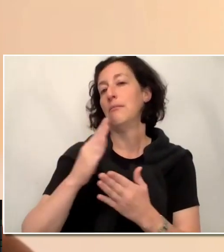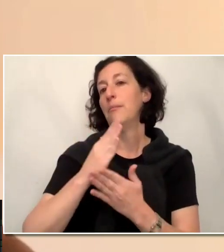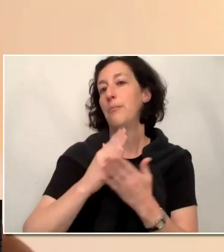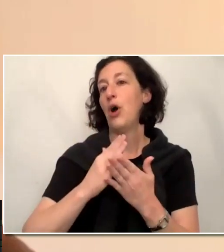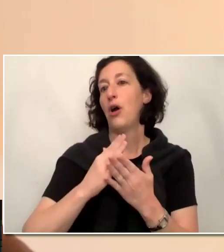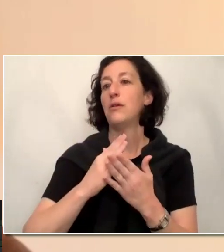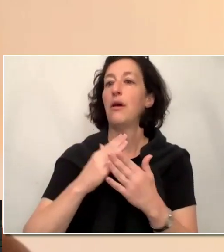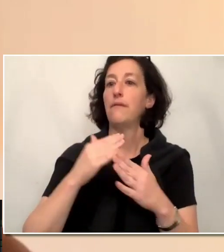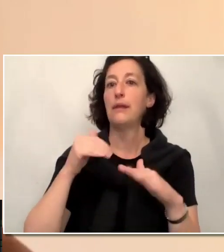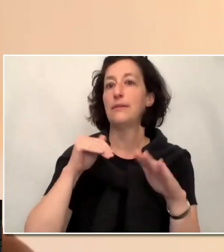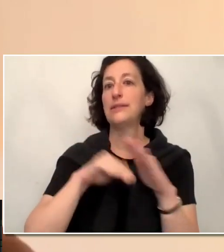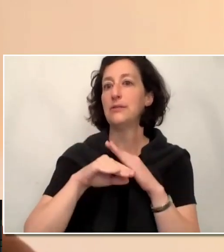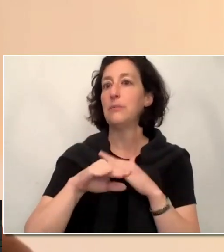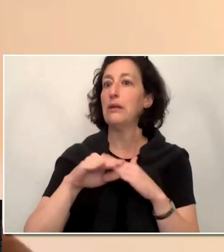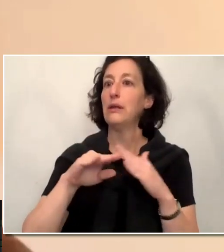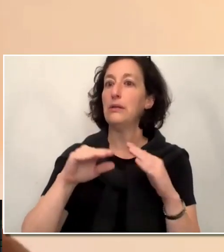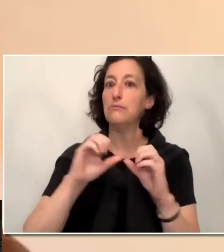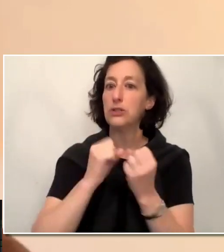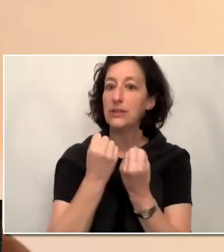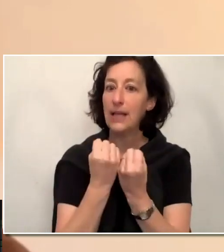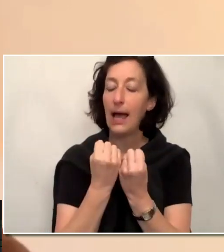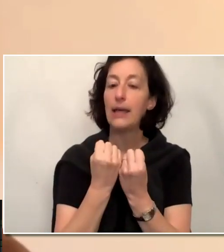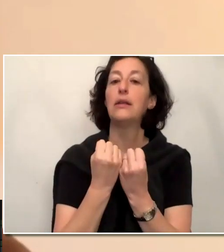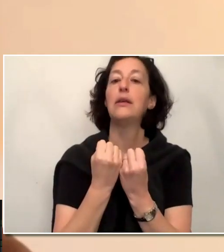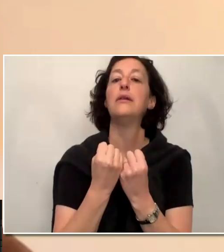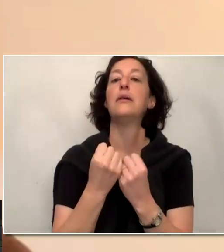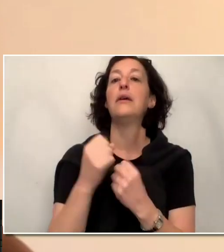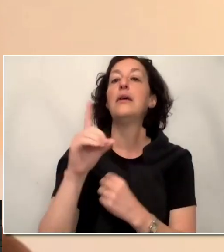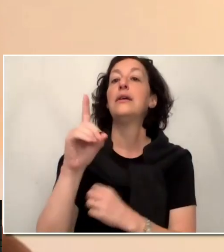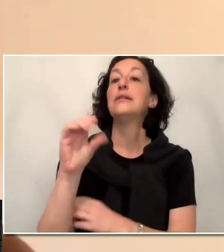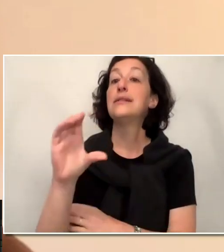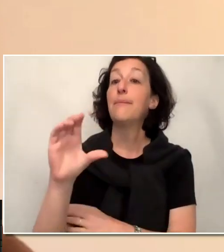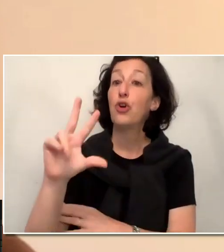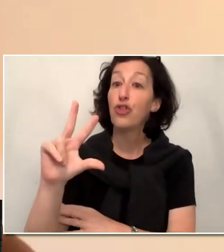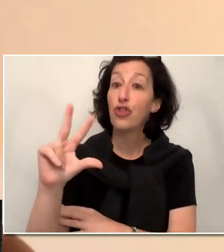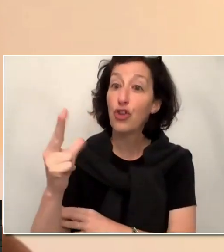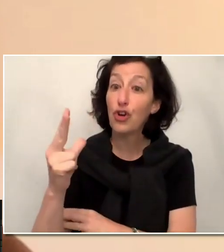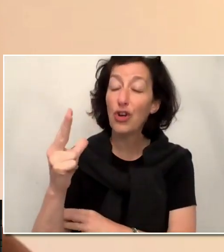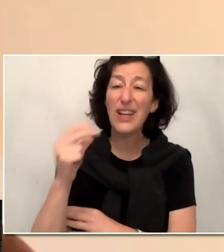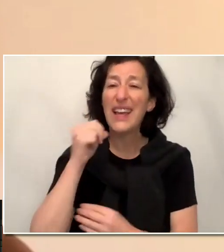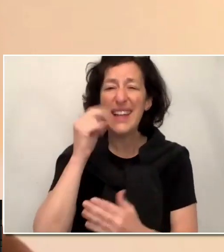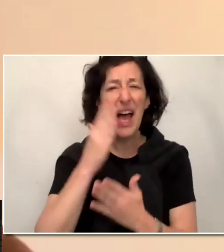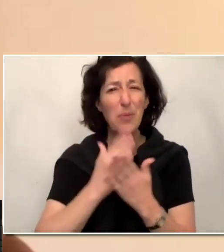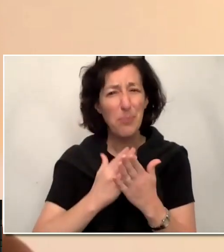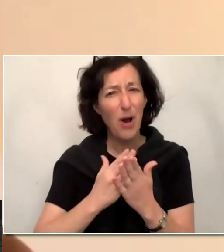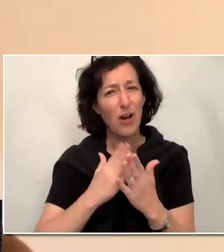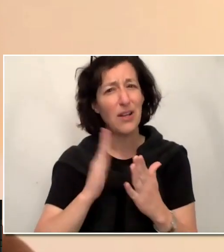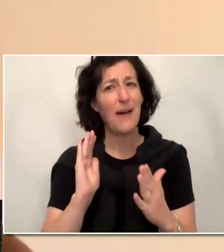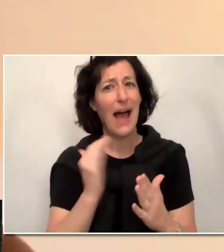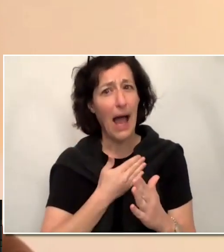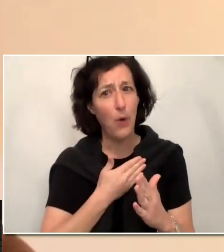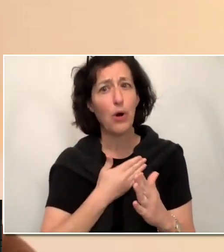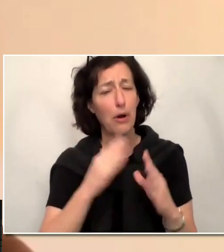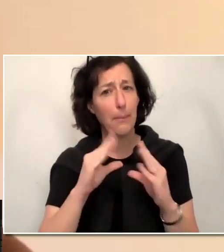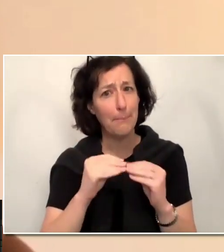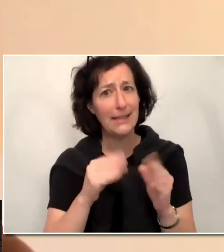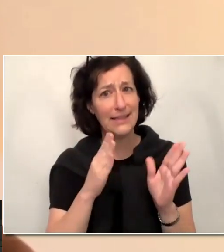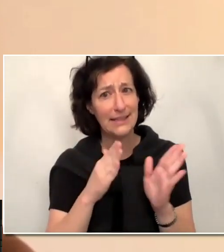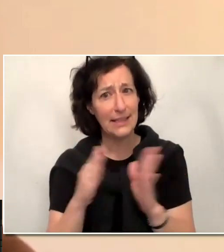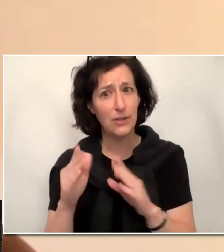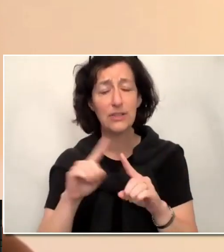Disability Forum. On December 3rd, not part of the series, but also part of the Accessibility